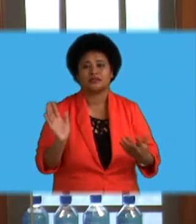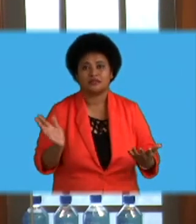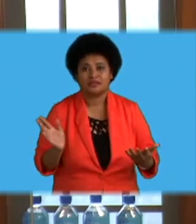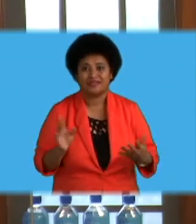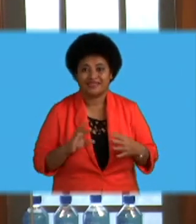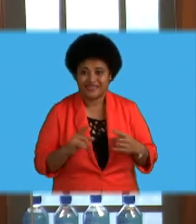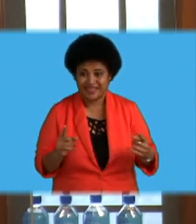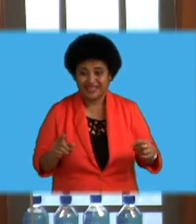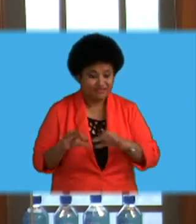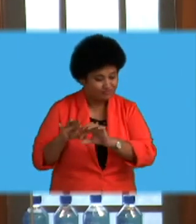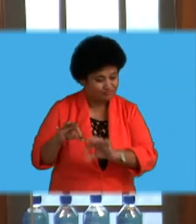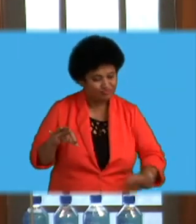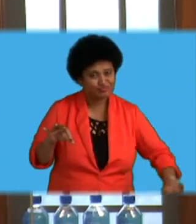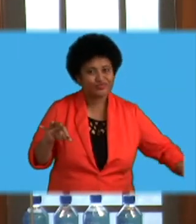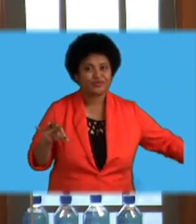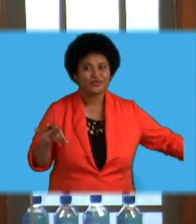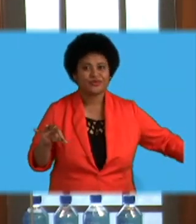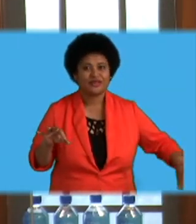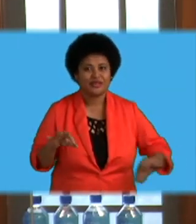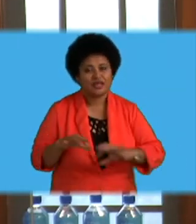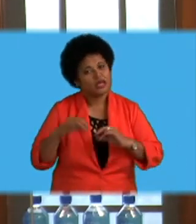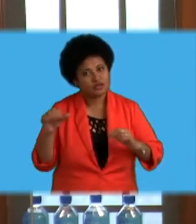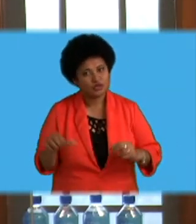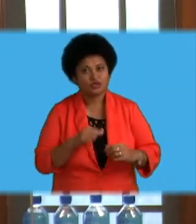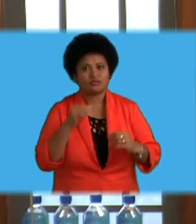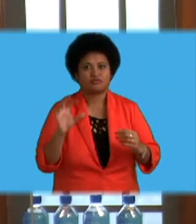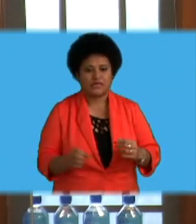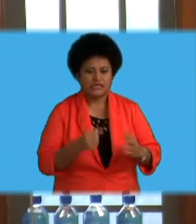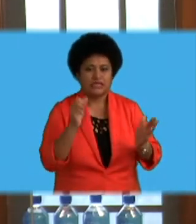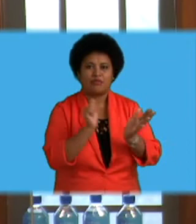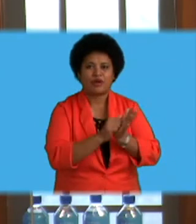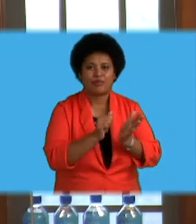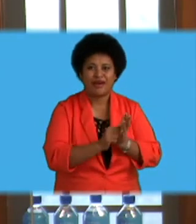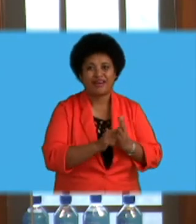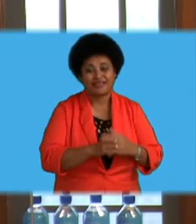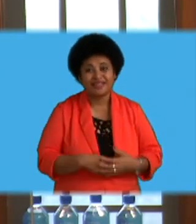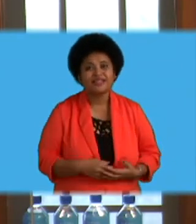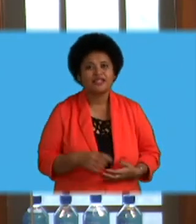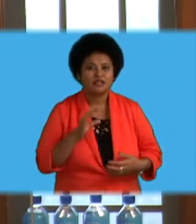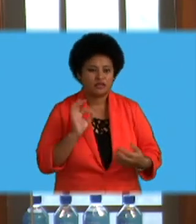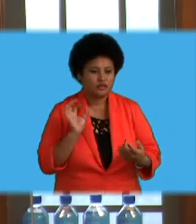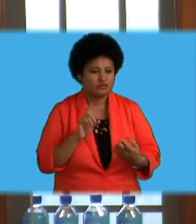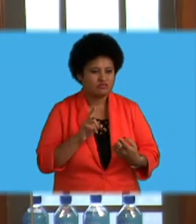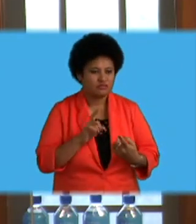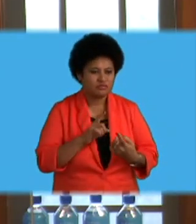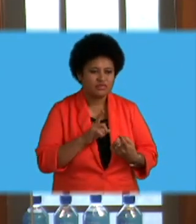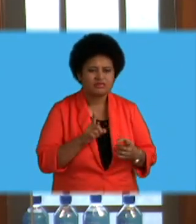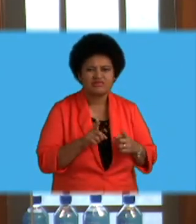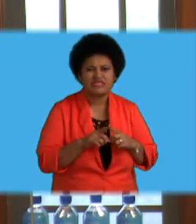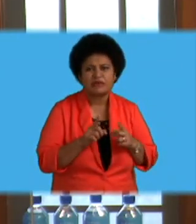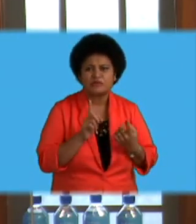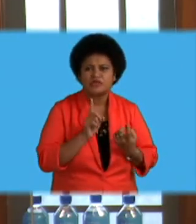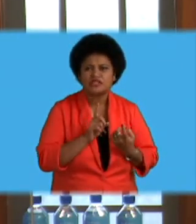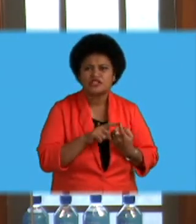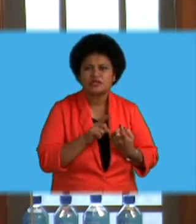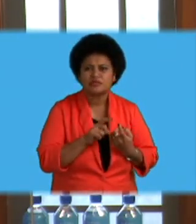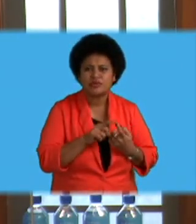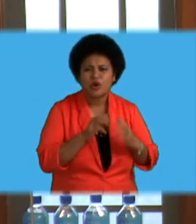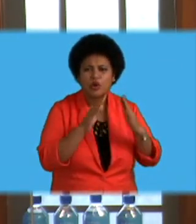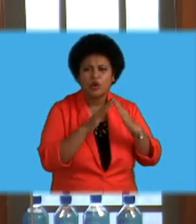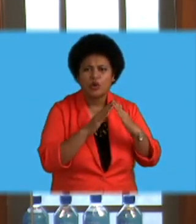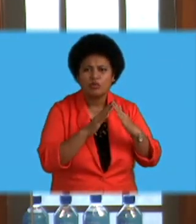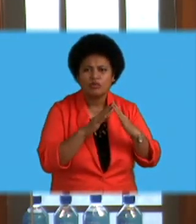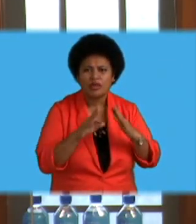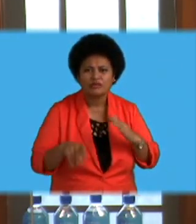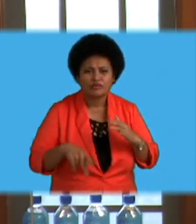those are the issues that should be looked at when carrying out a good development. But